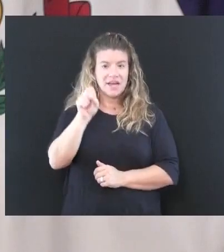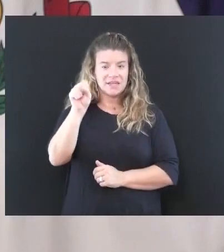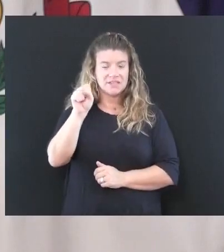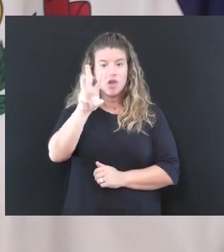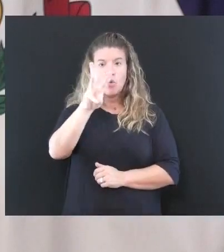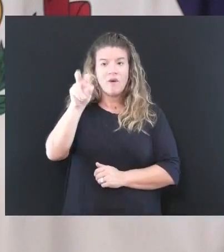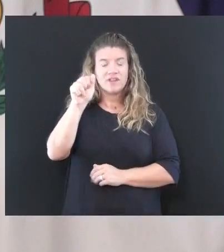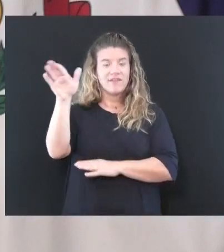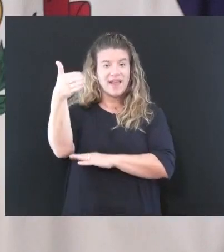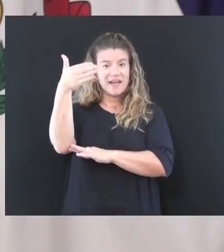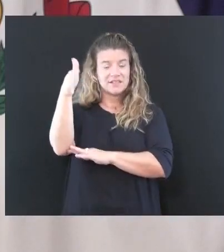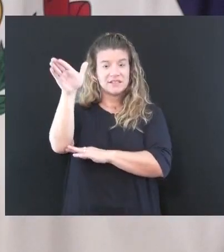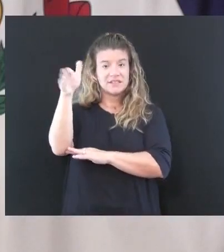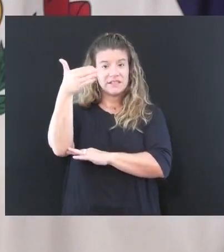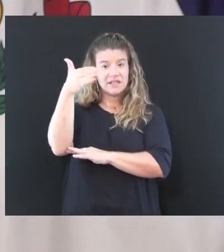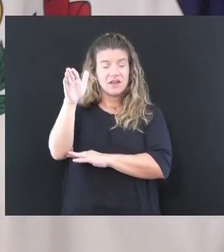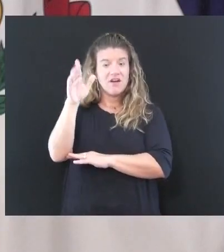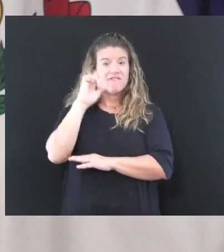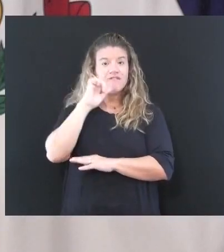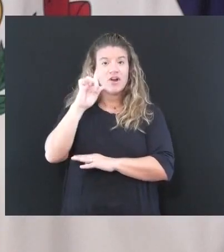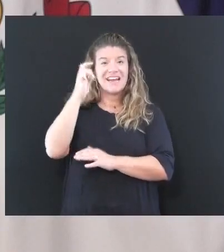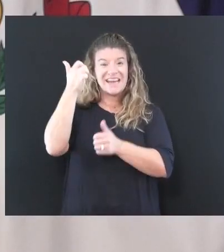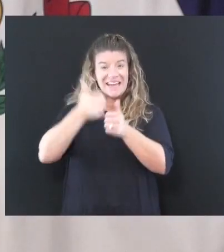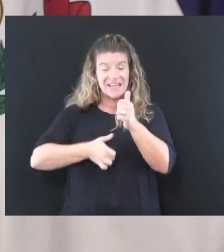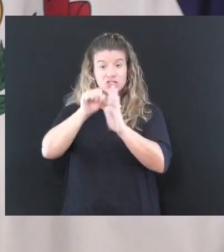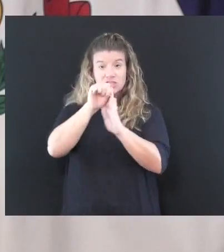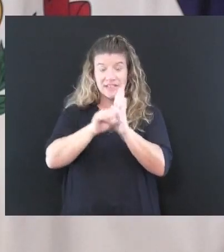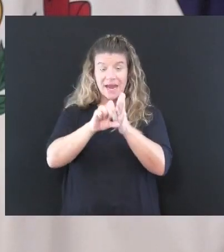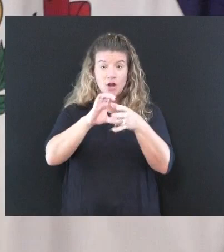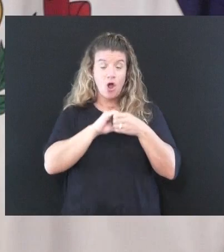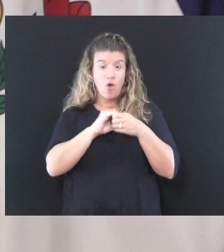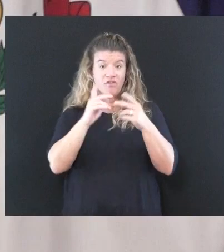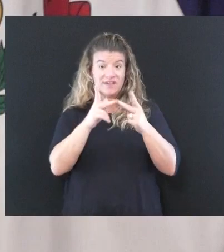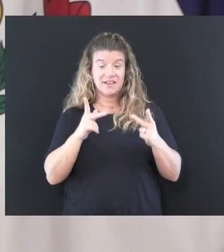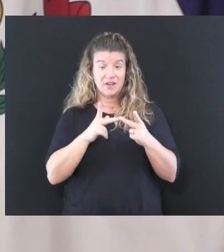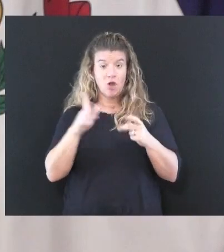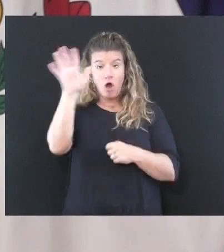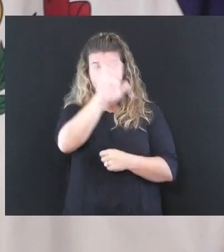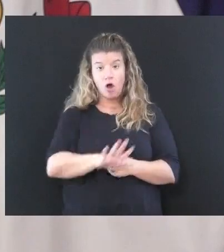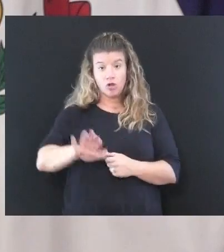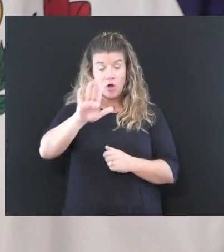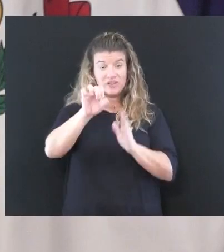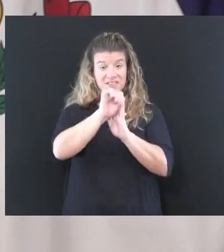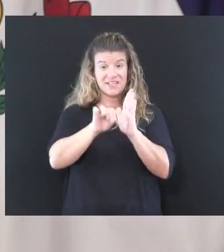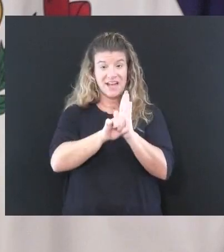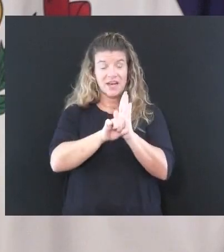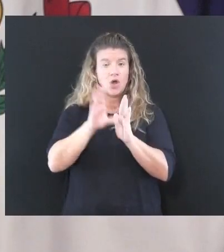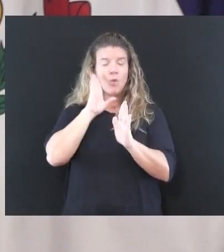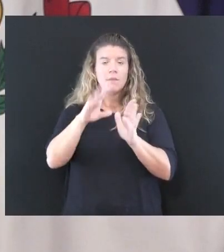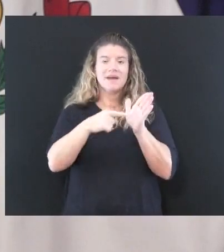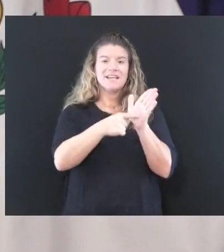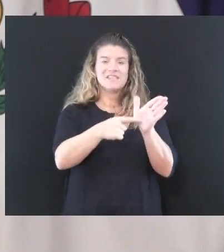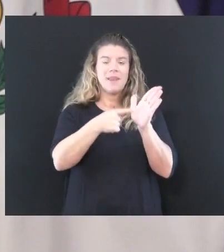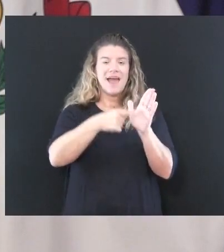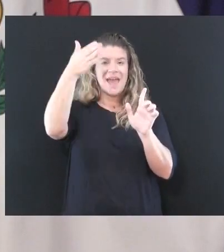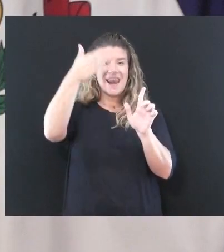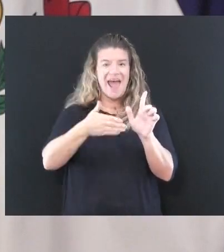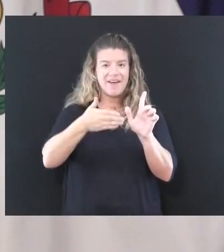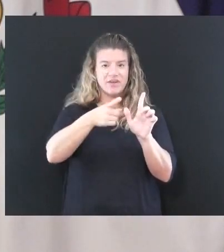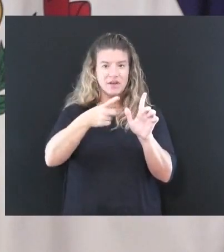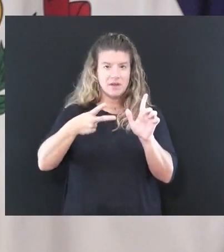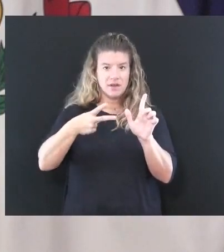West Virginia flags on all state-owned facilities throughout the state be displayed at